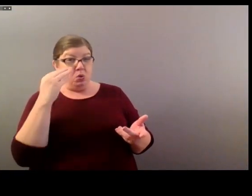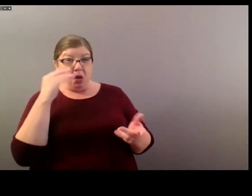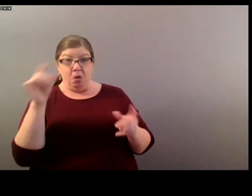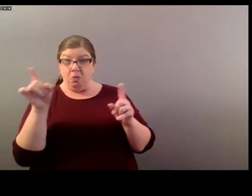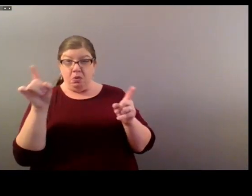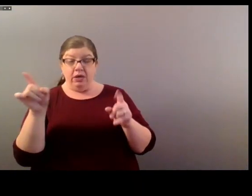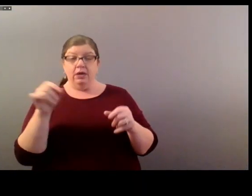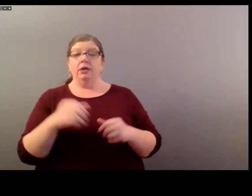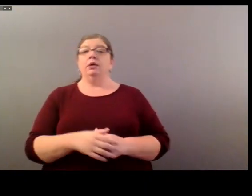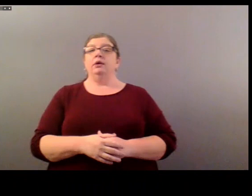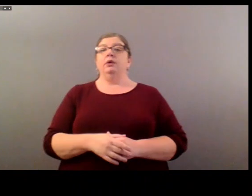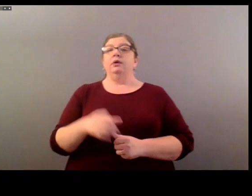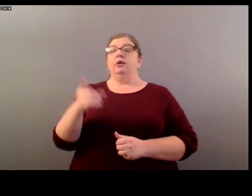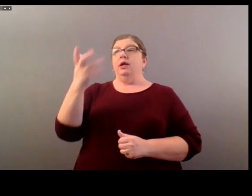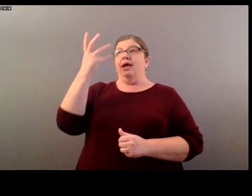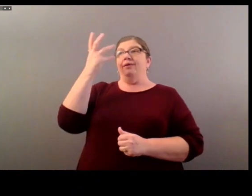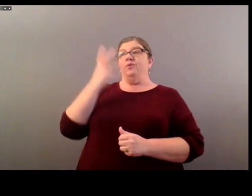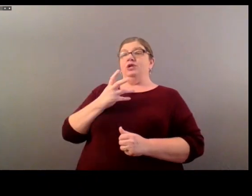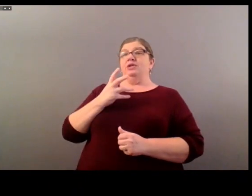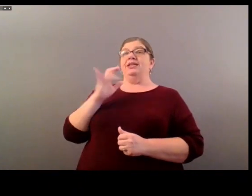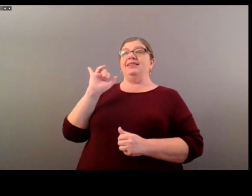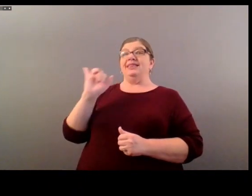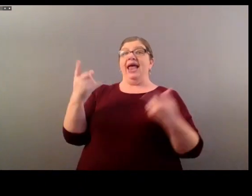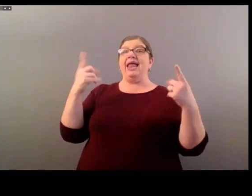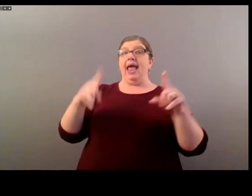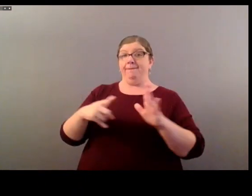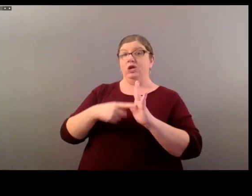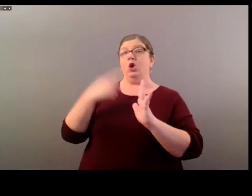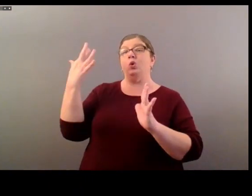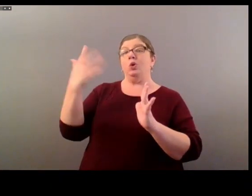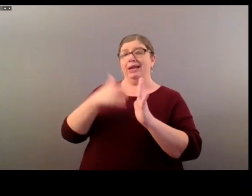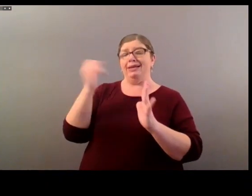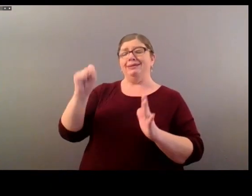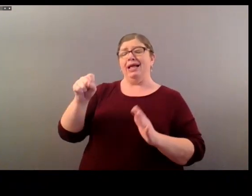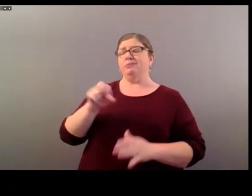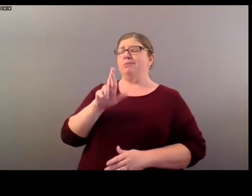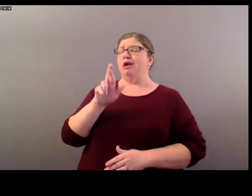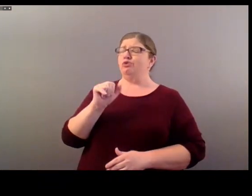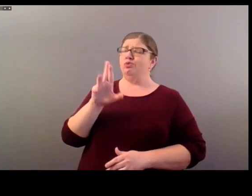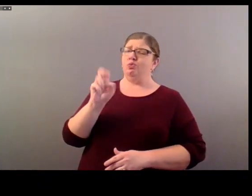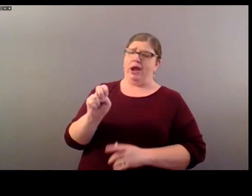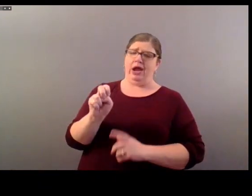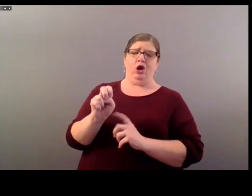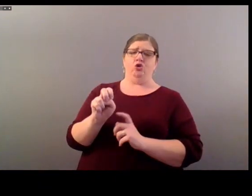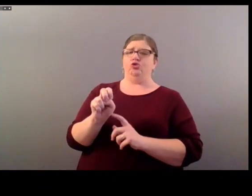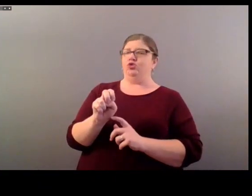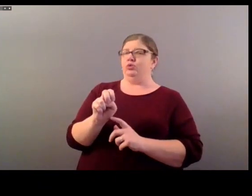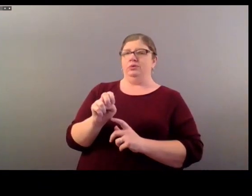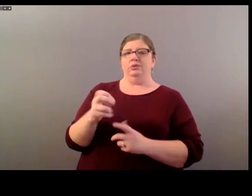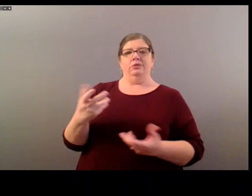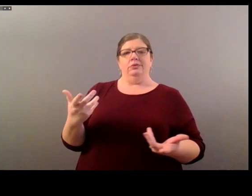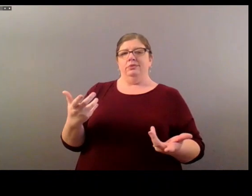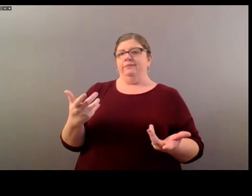Yeah, it's unfortunate. It does happen occasionally, but it's really rare. Some